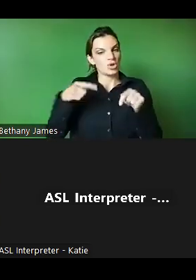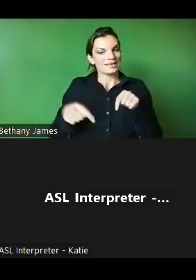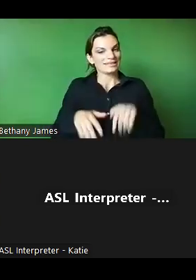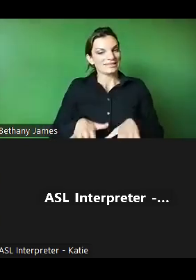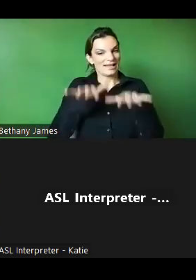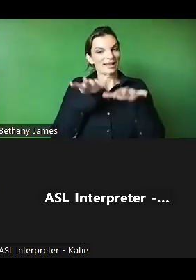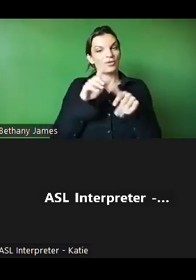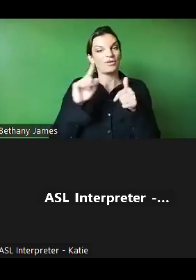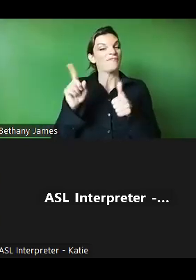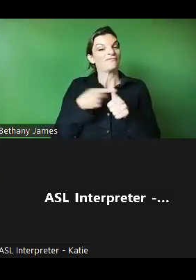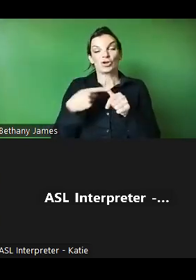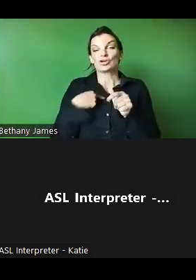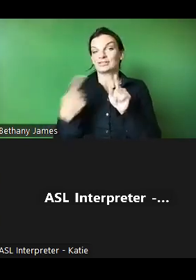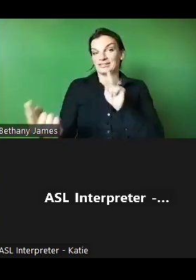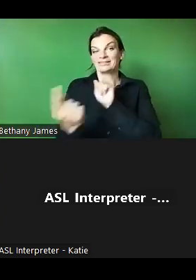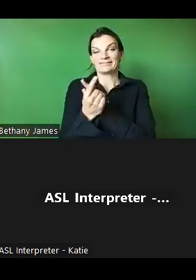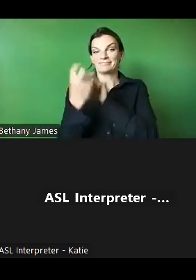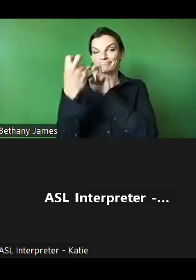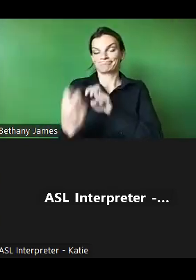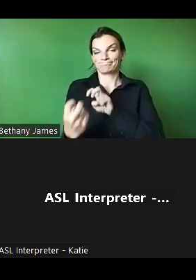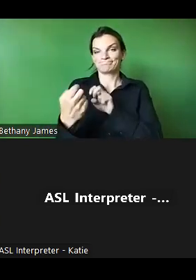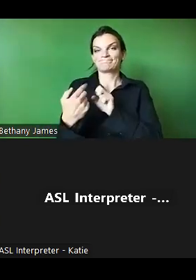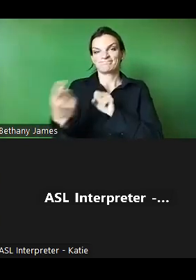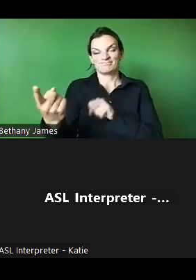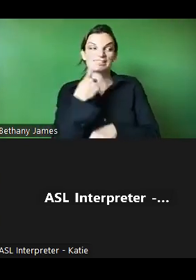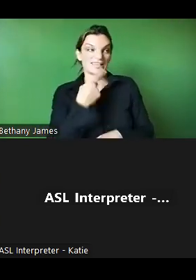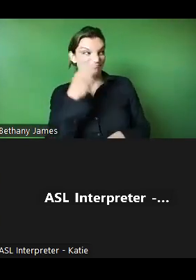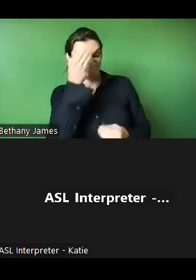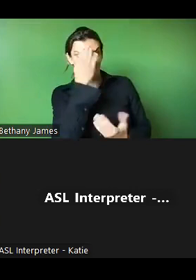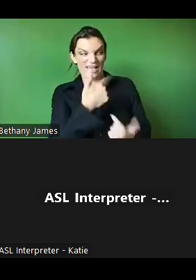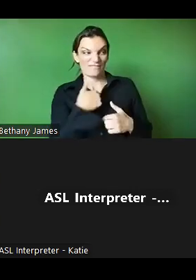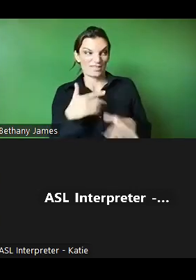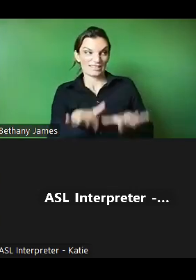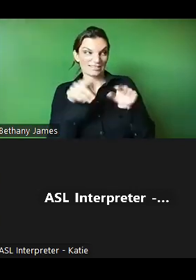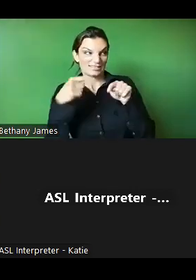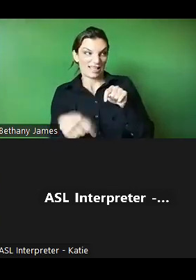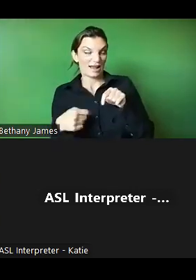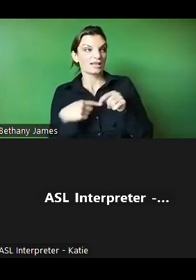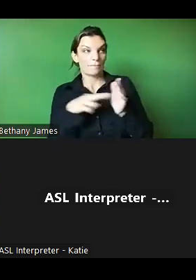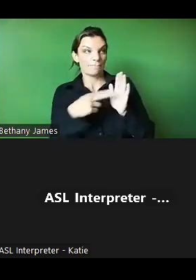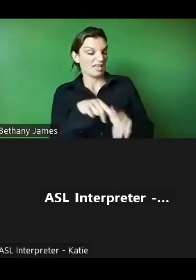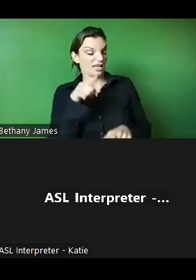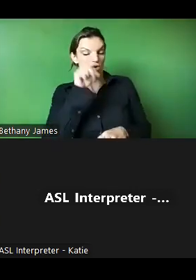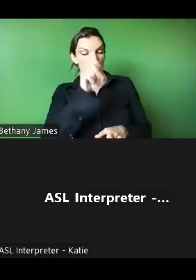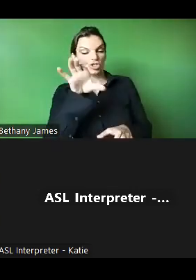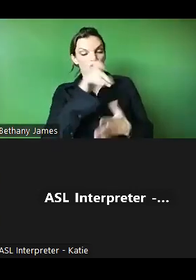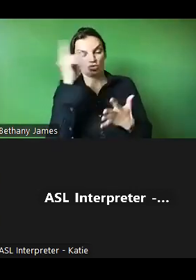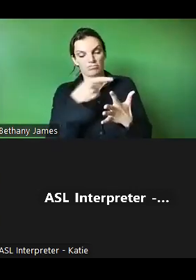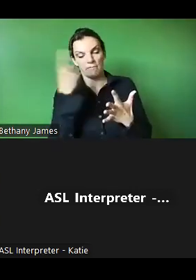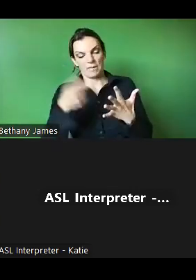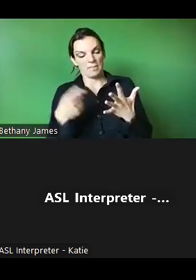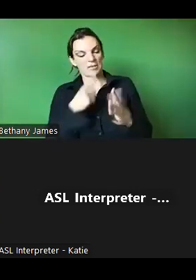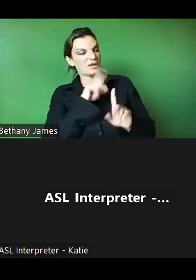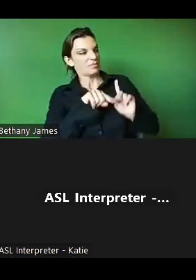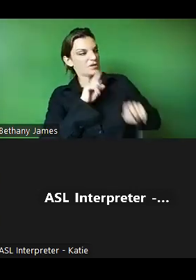first came to me, the statement was, I have anxiety, so you need to do XYZ for me.